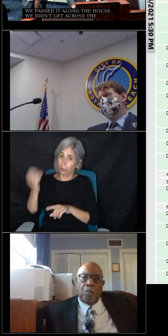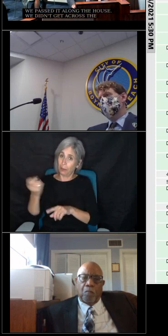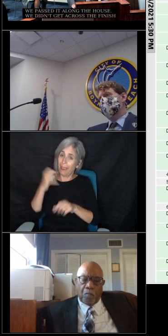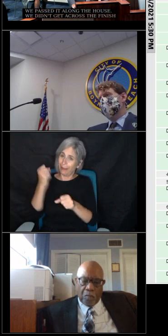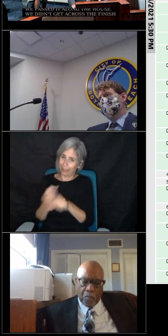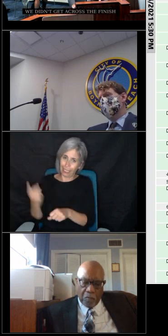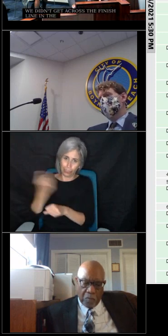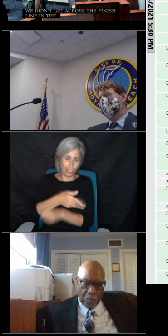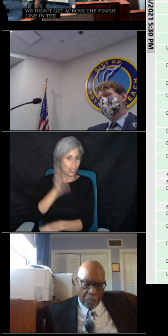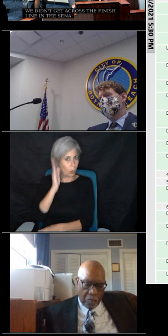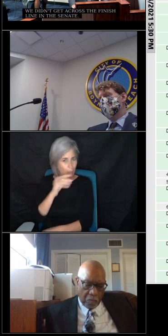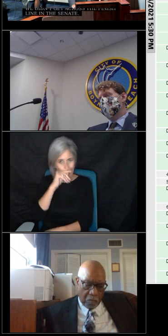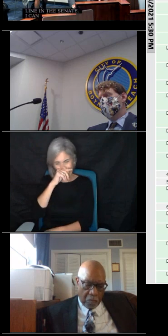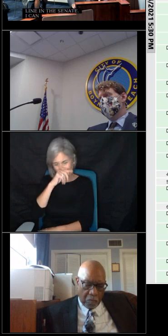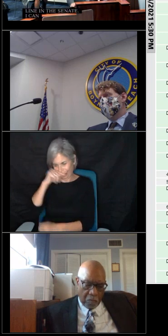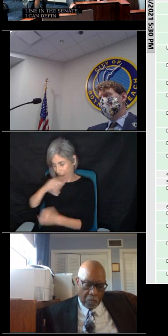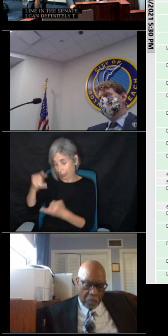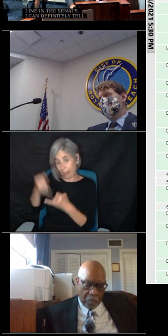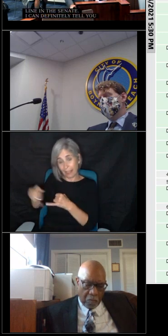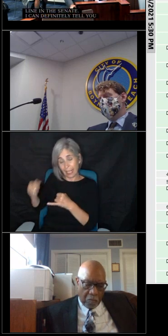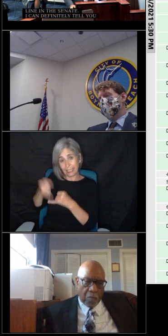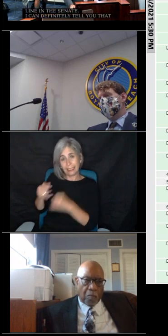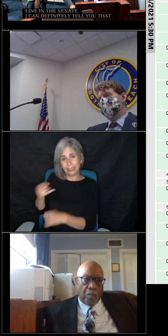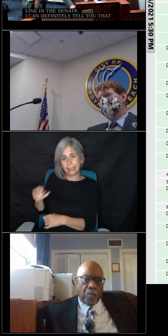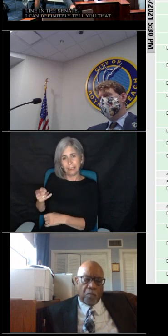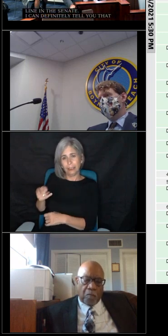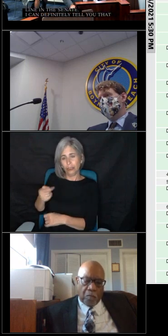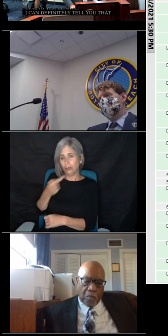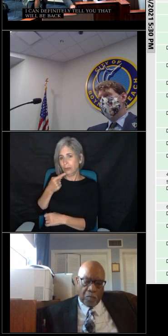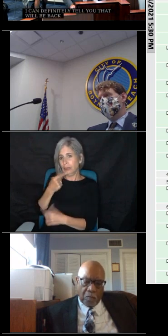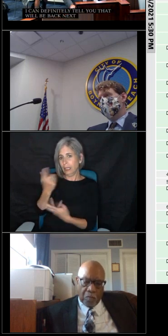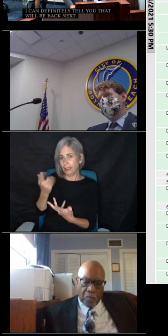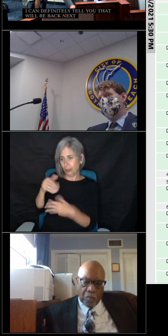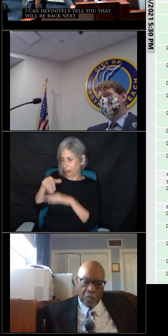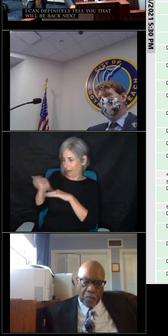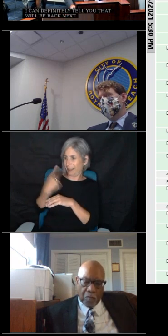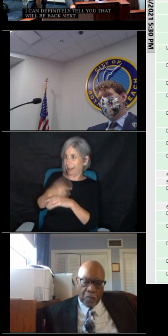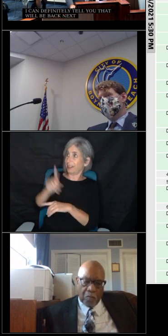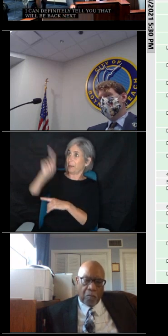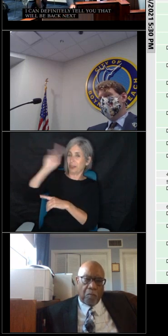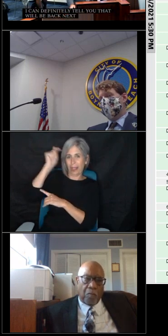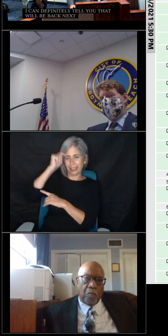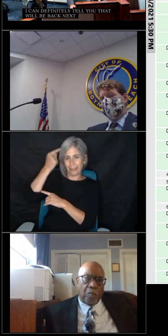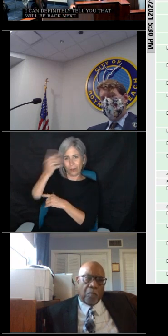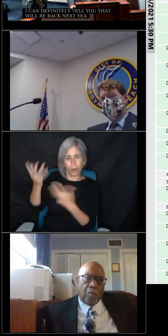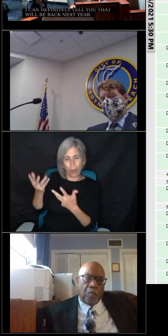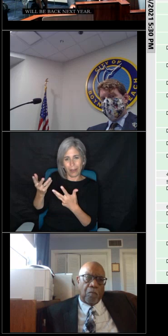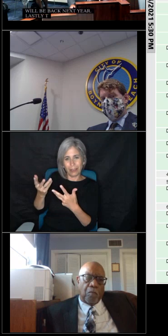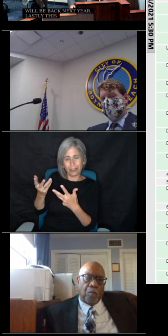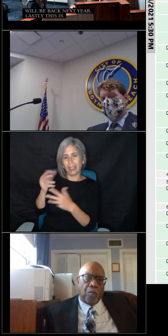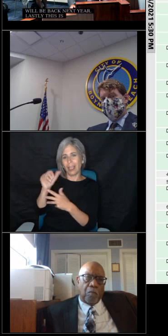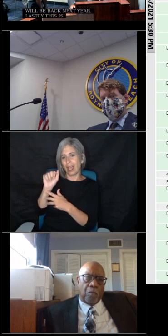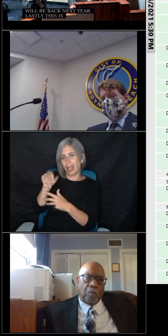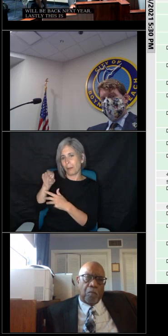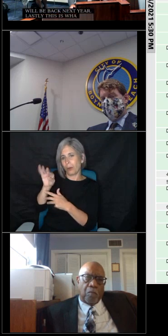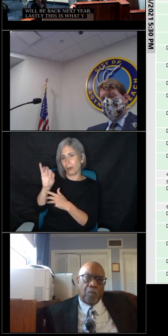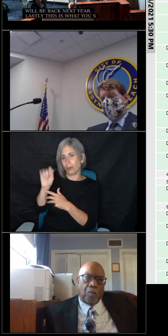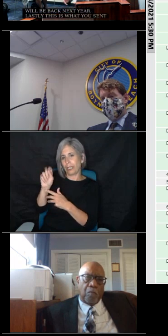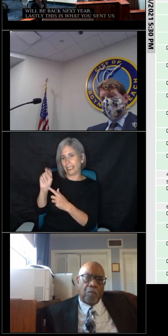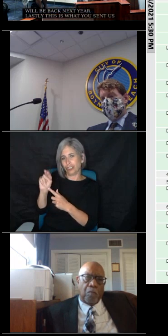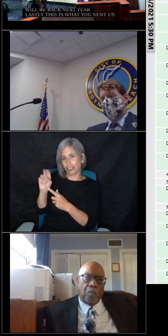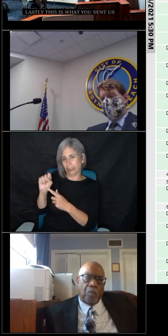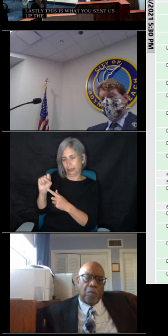year. And lastly, this is what you send us up there for in most cases, is appropriations.